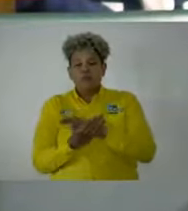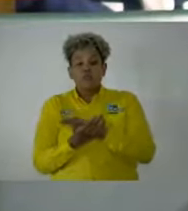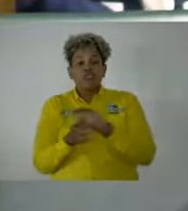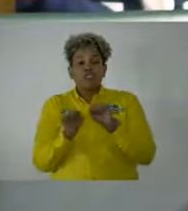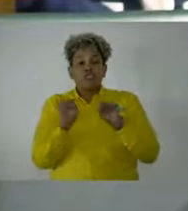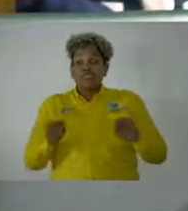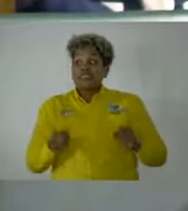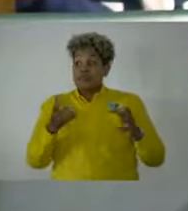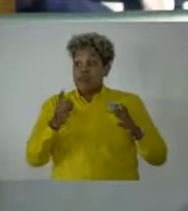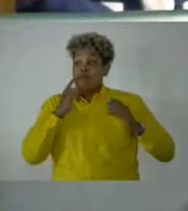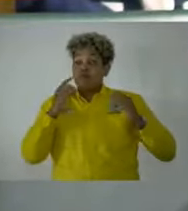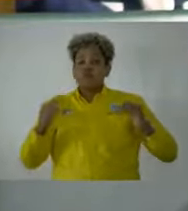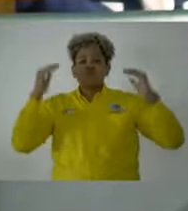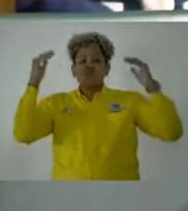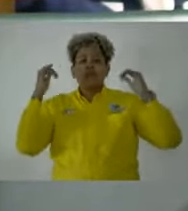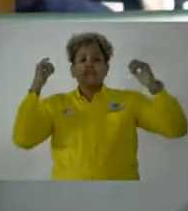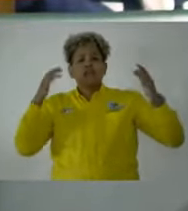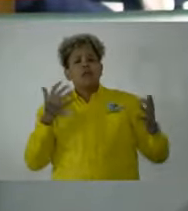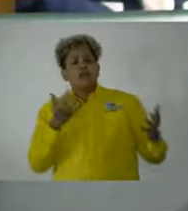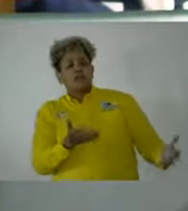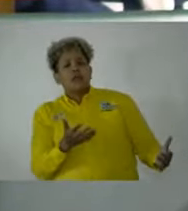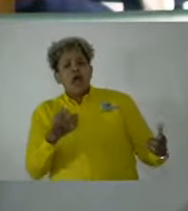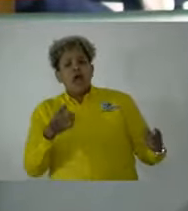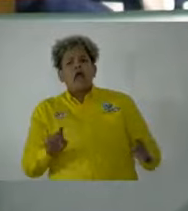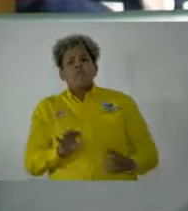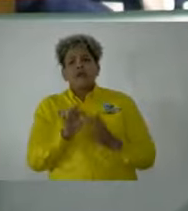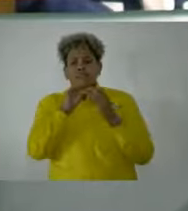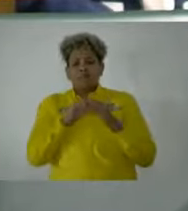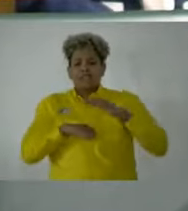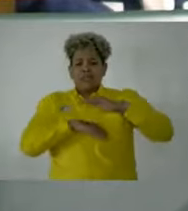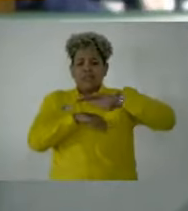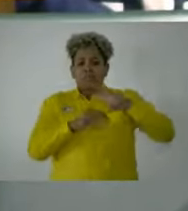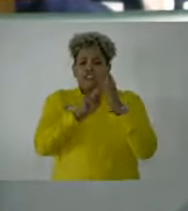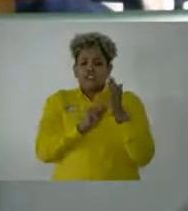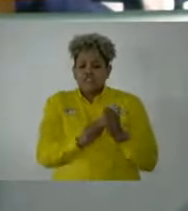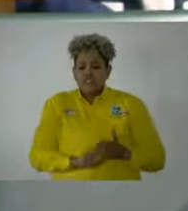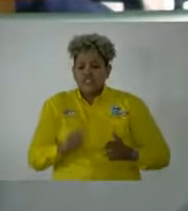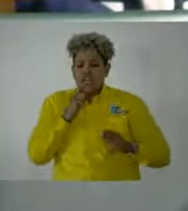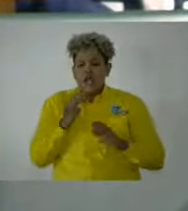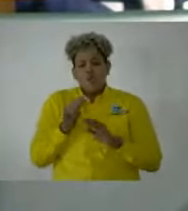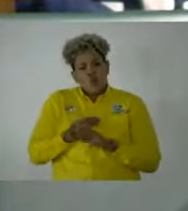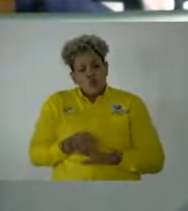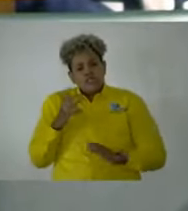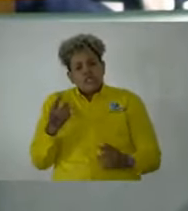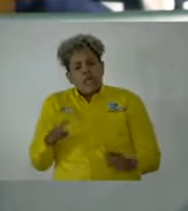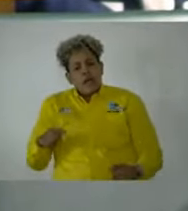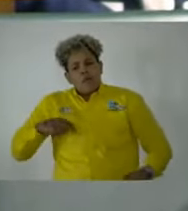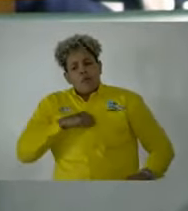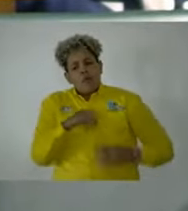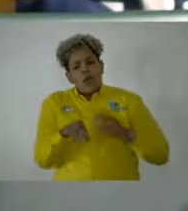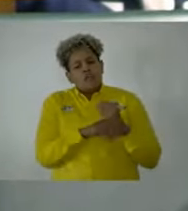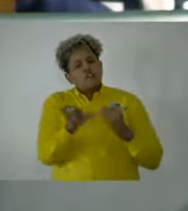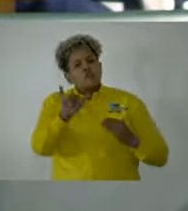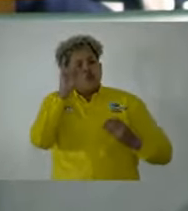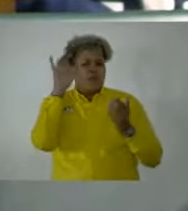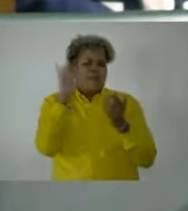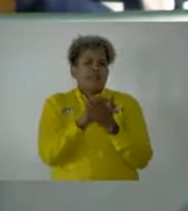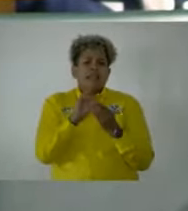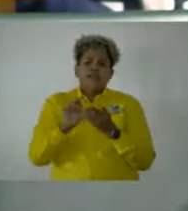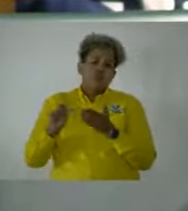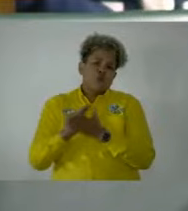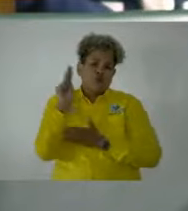system to raise standards there, especially in basic literacy and numeracy, we also believe in